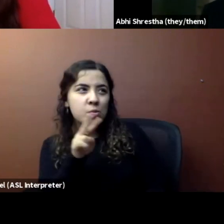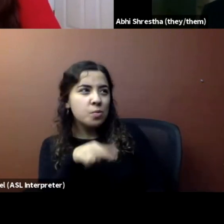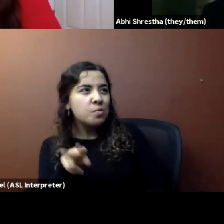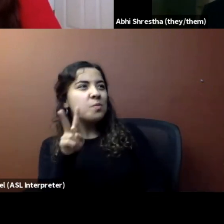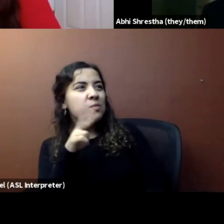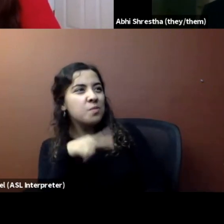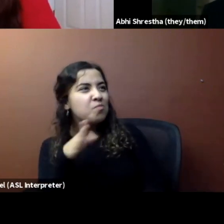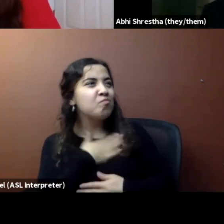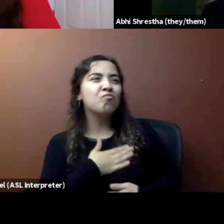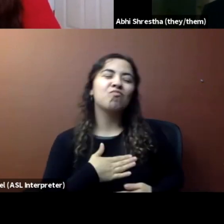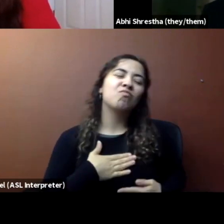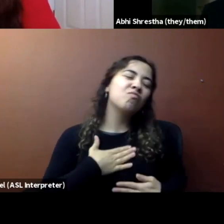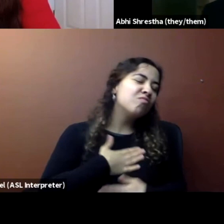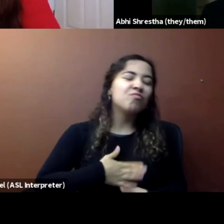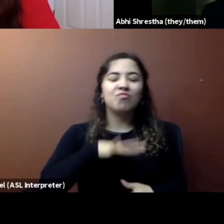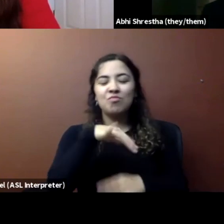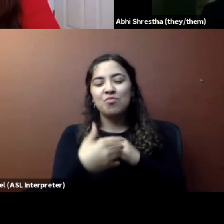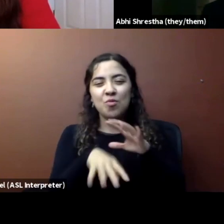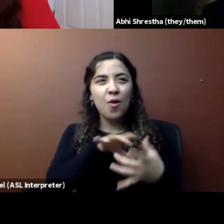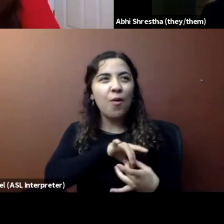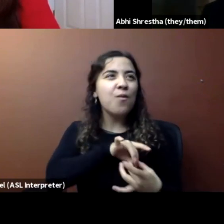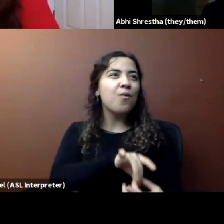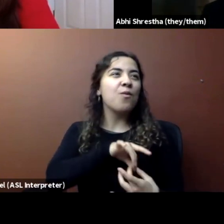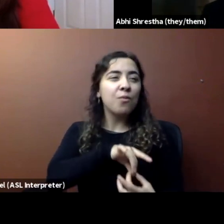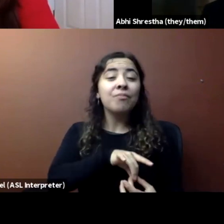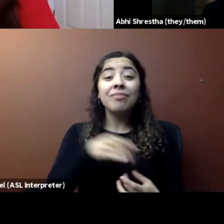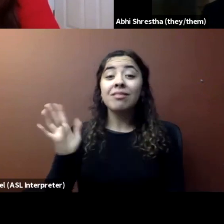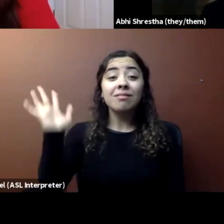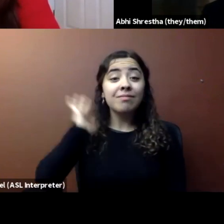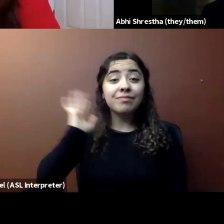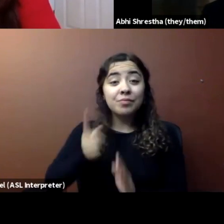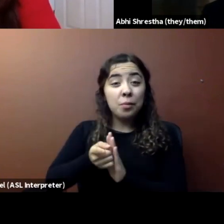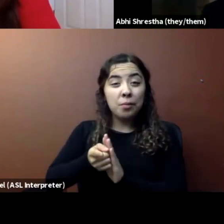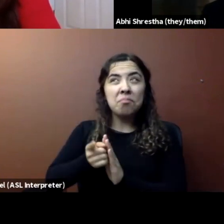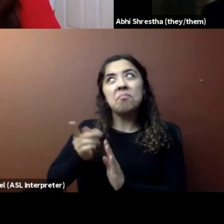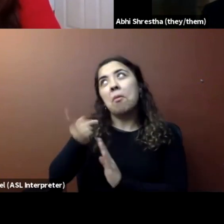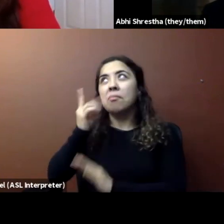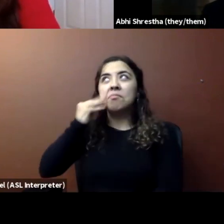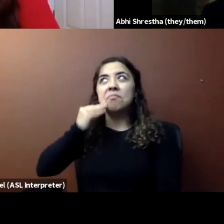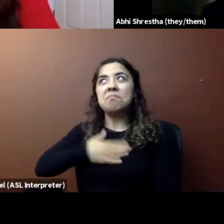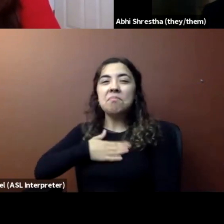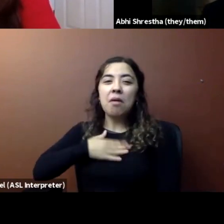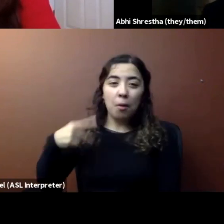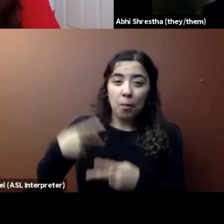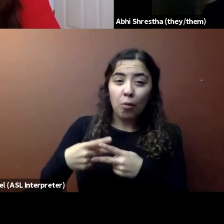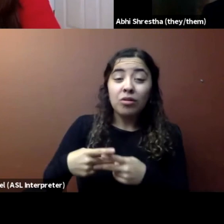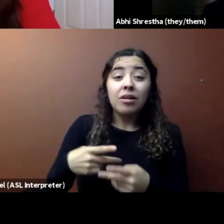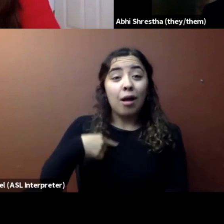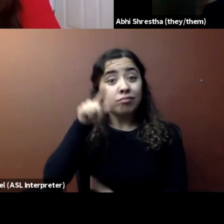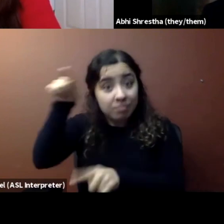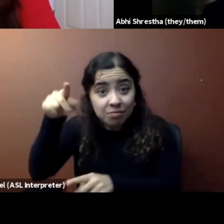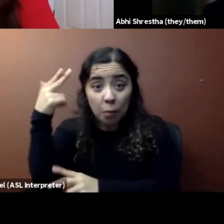And, you know, there was a moment in Portugal where I was at a hotel and someone was frying eggs, like literally